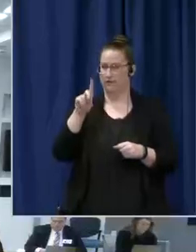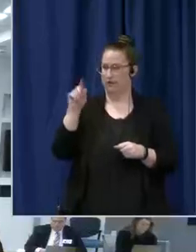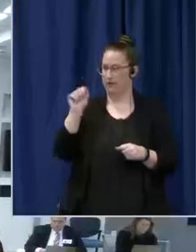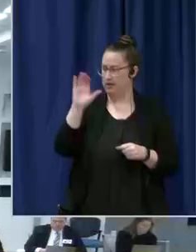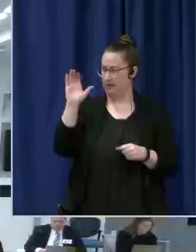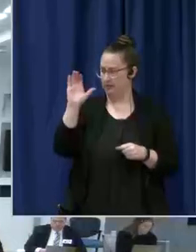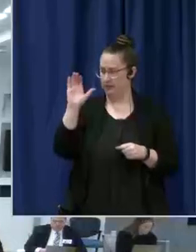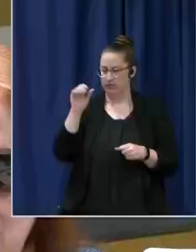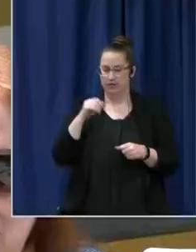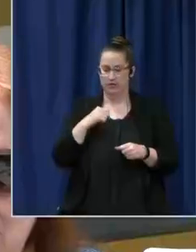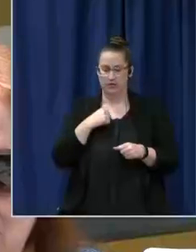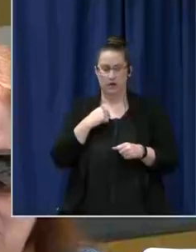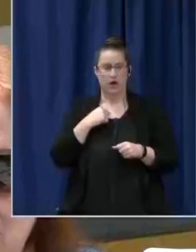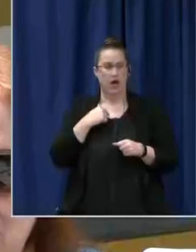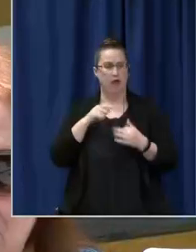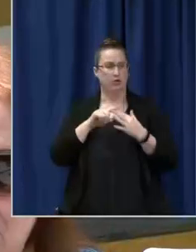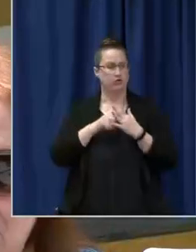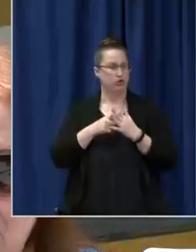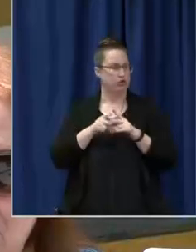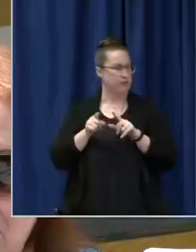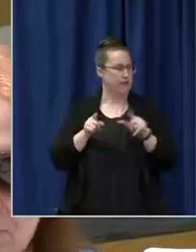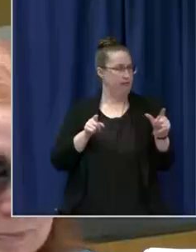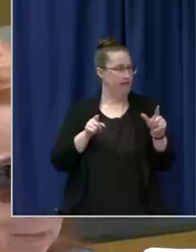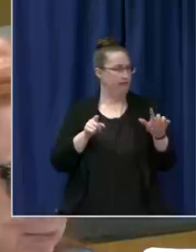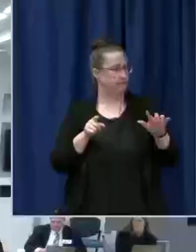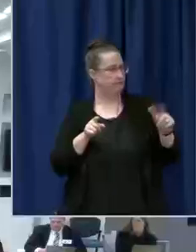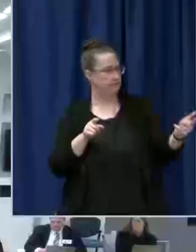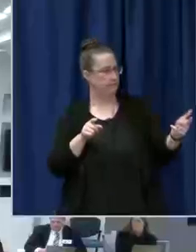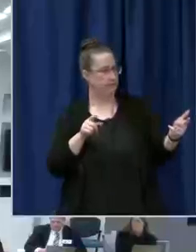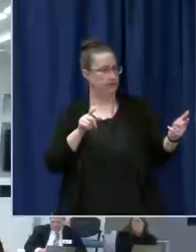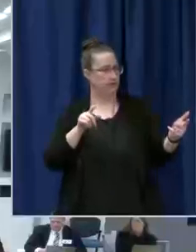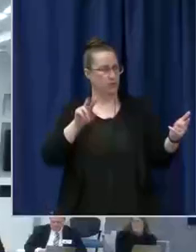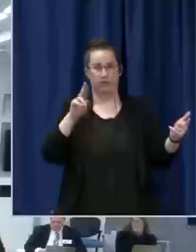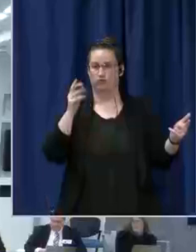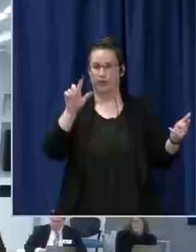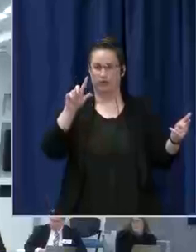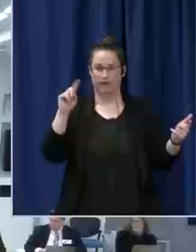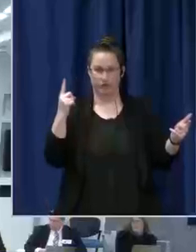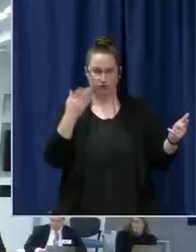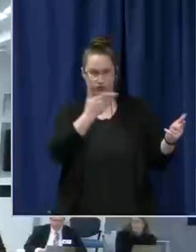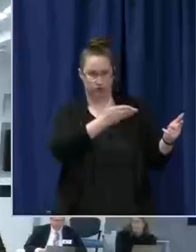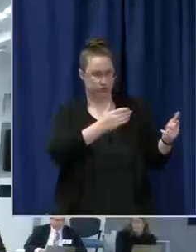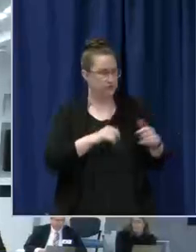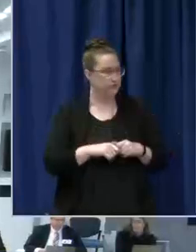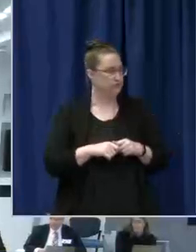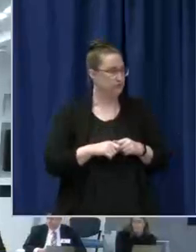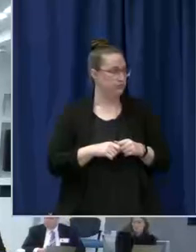And why don't I start to my left with Rachel.